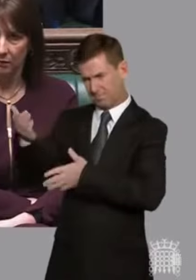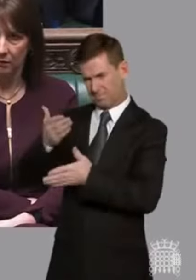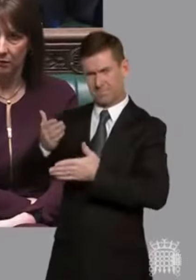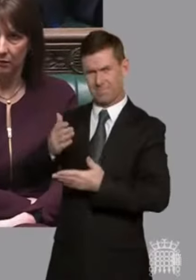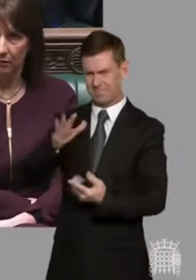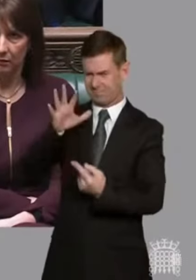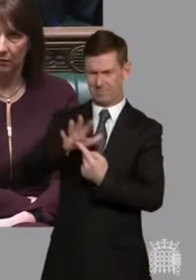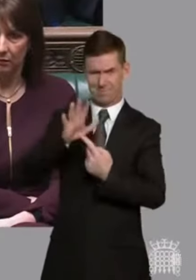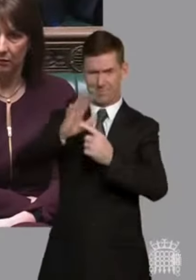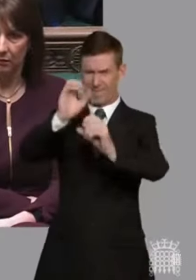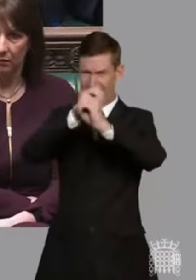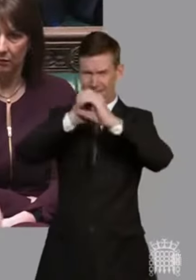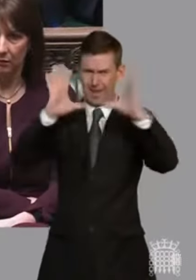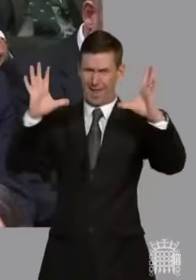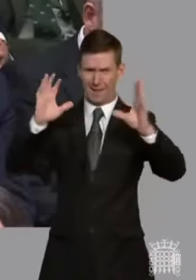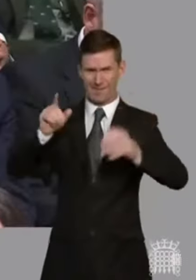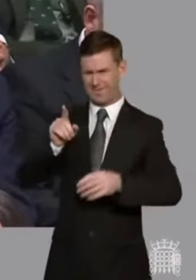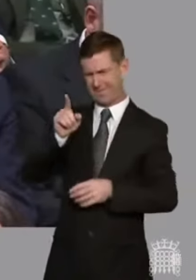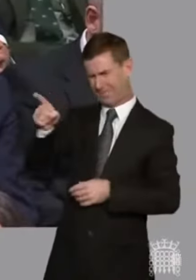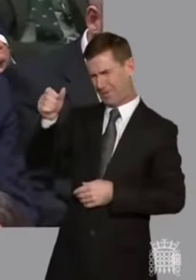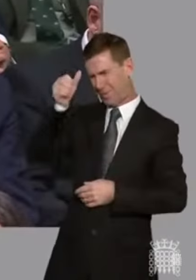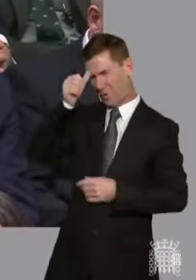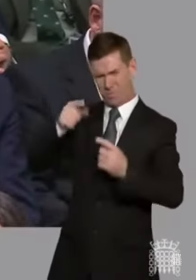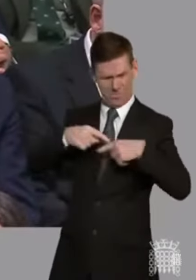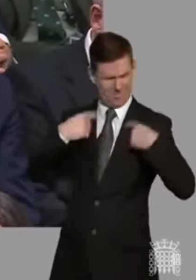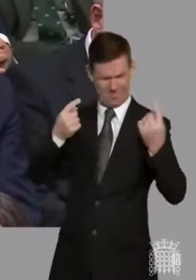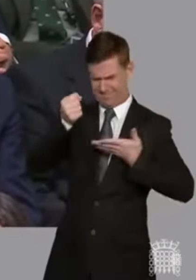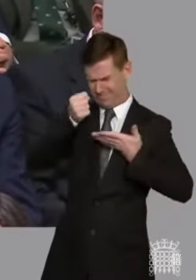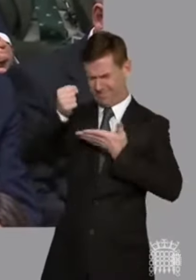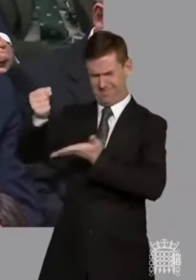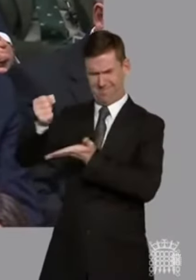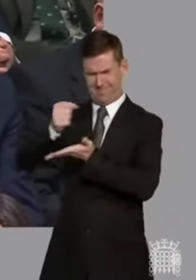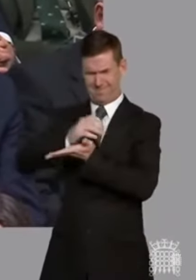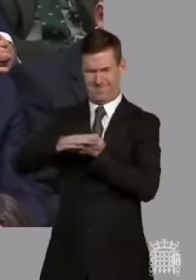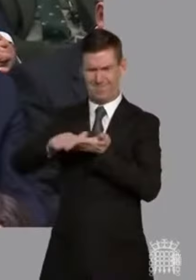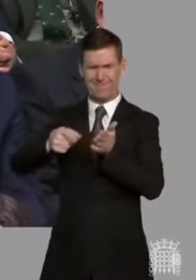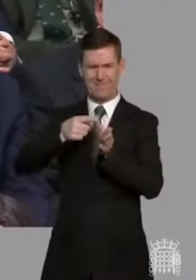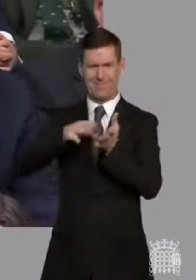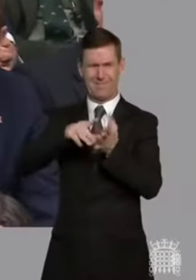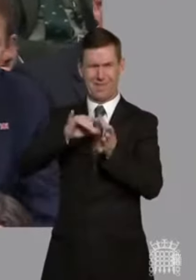Hamas. Never will we condemn Hamas, and everybody in this House should condemn Hamas.